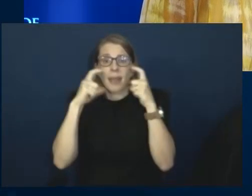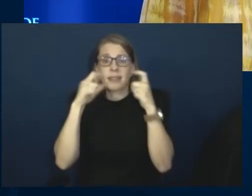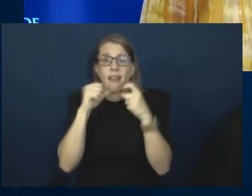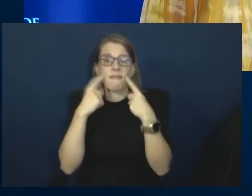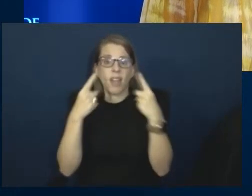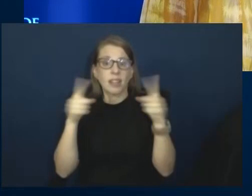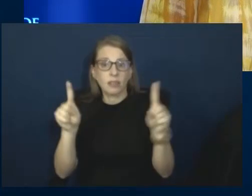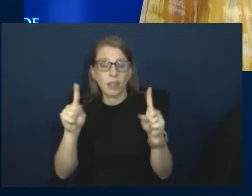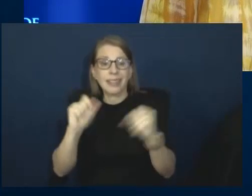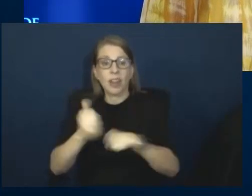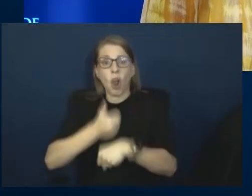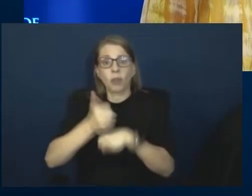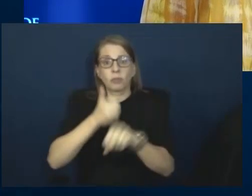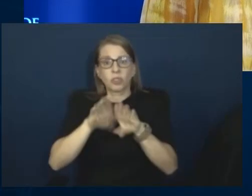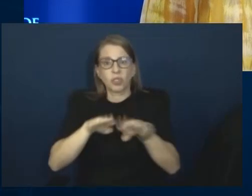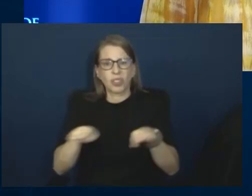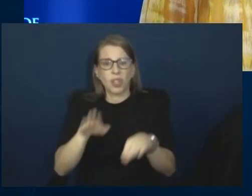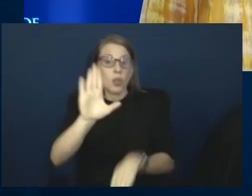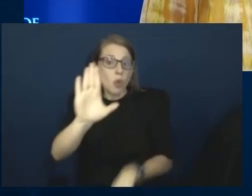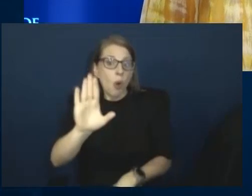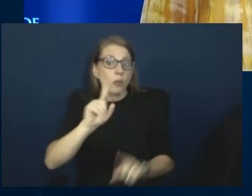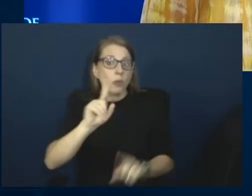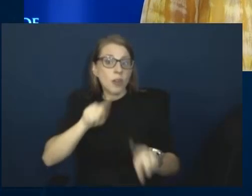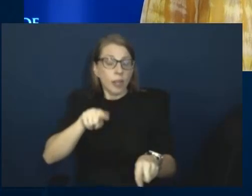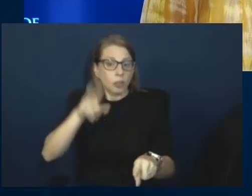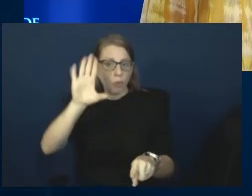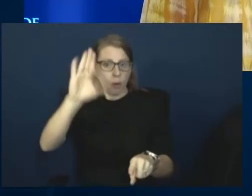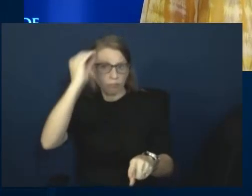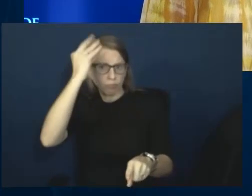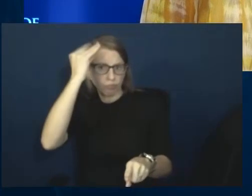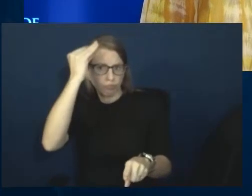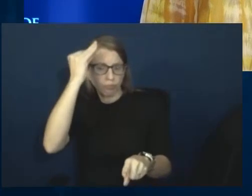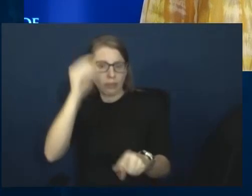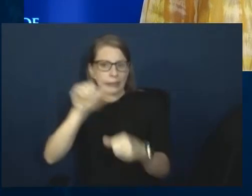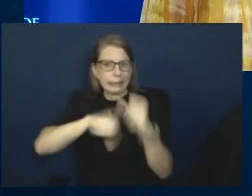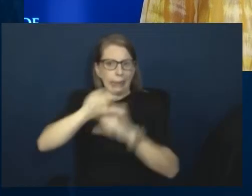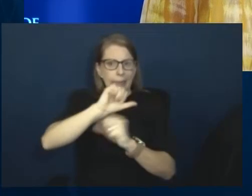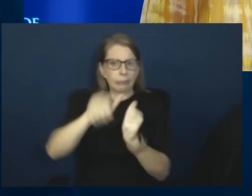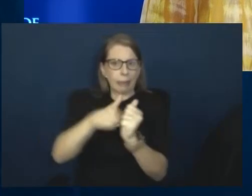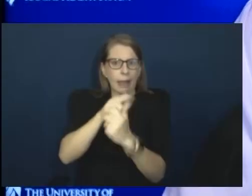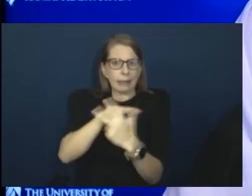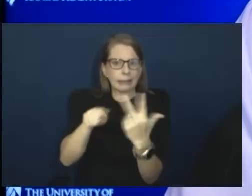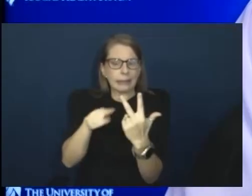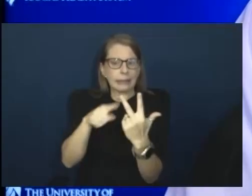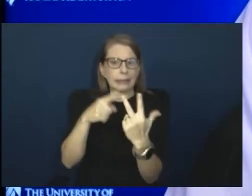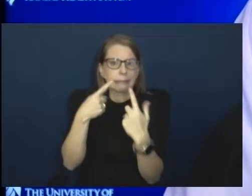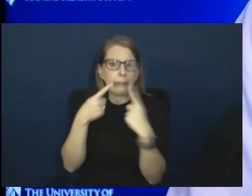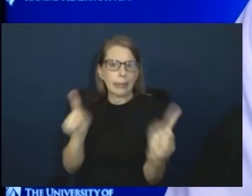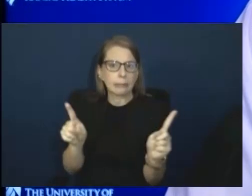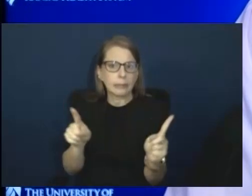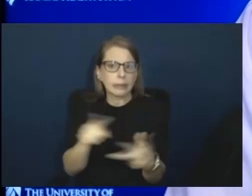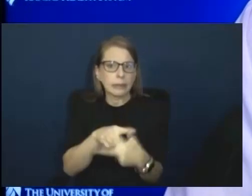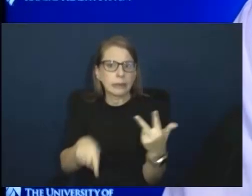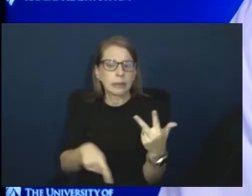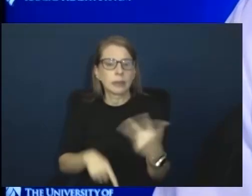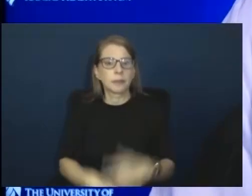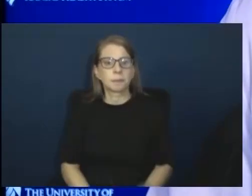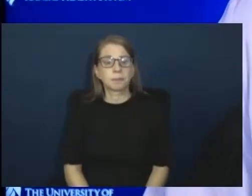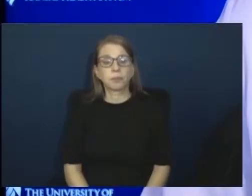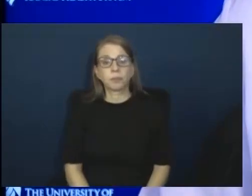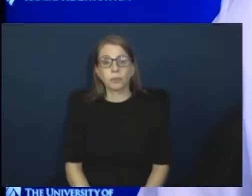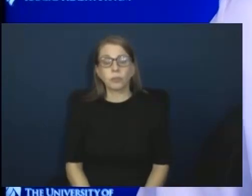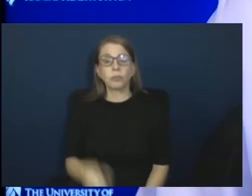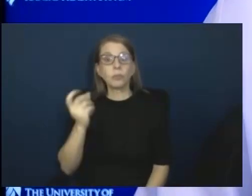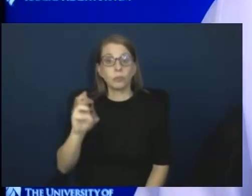actually harm children. What is your reaction, and what is the science behind these claims? Yeah, I mean, I think we